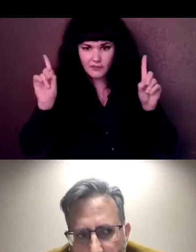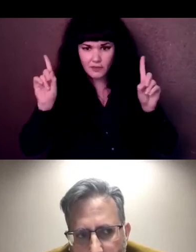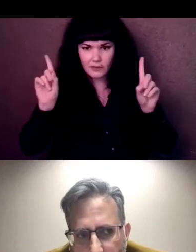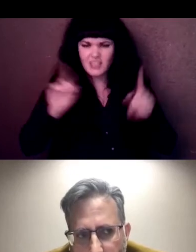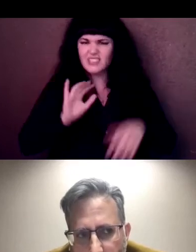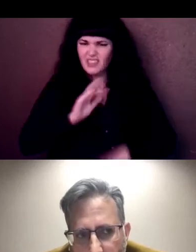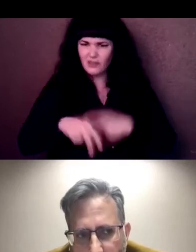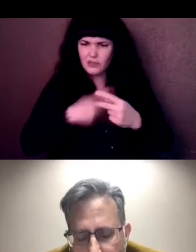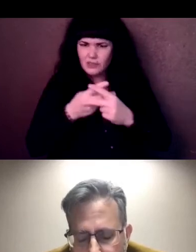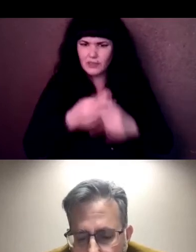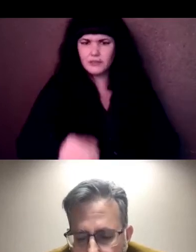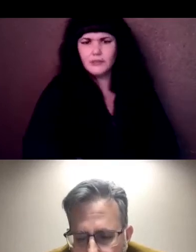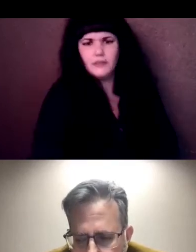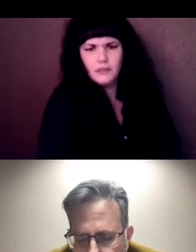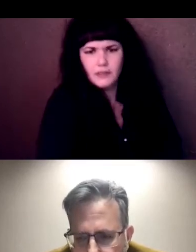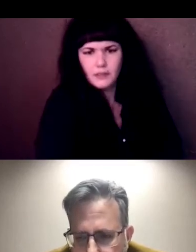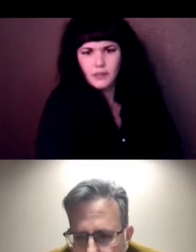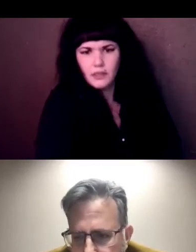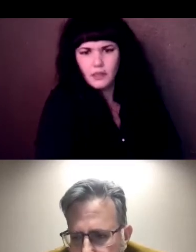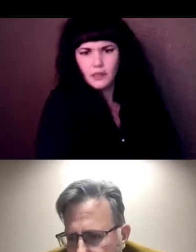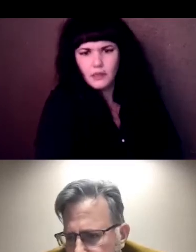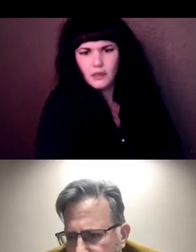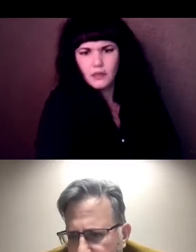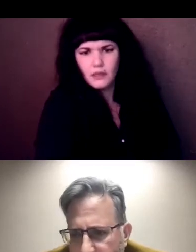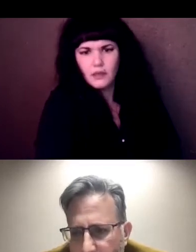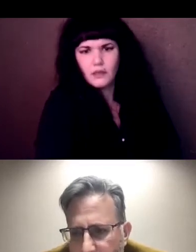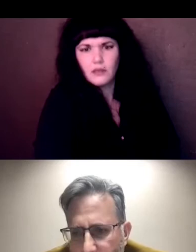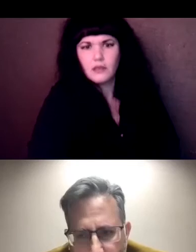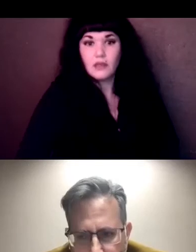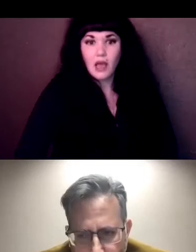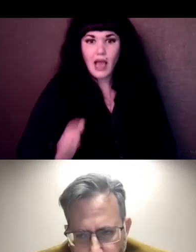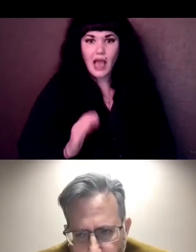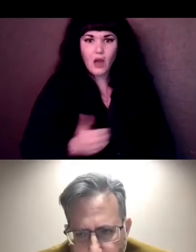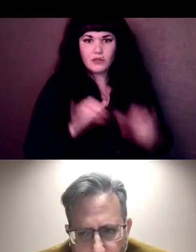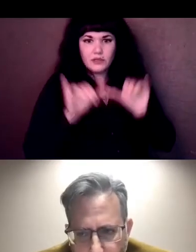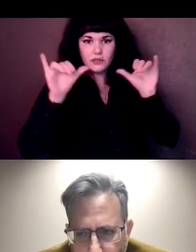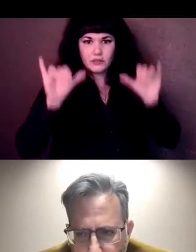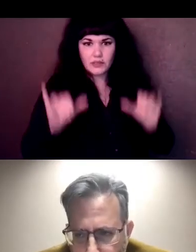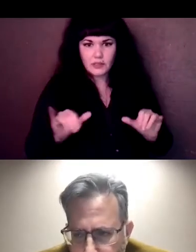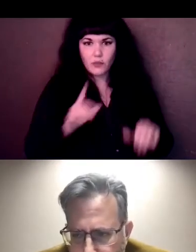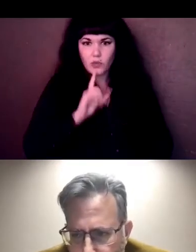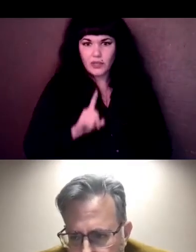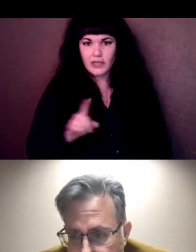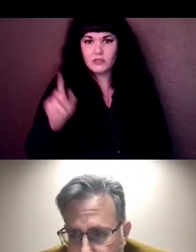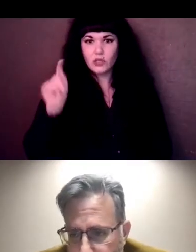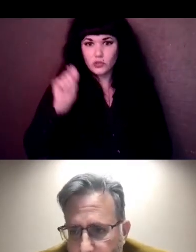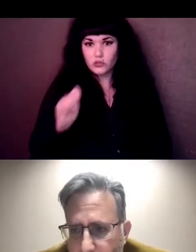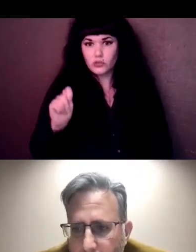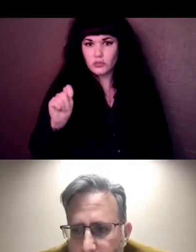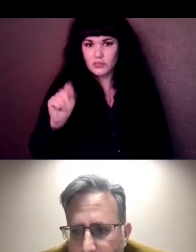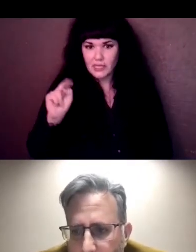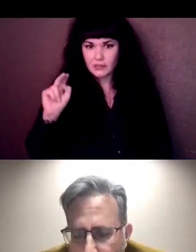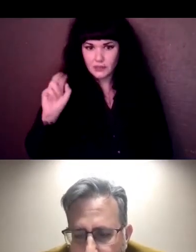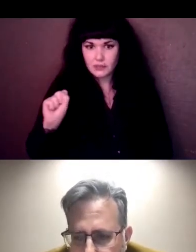system, it is a TENS. TENS really just means transcutaneous electrical nerve stimulation.